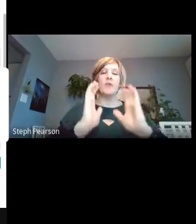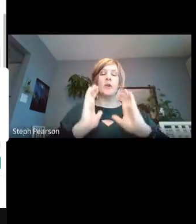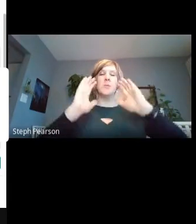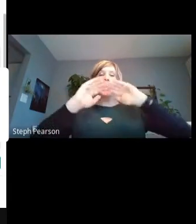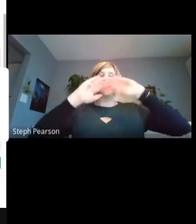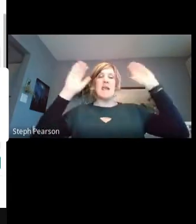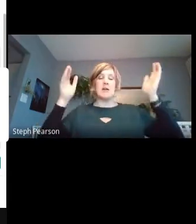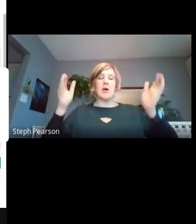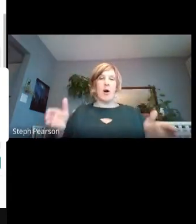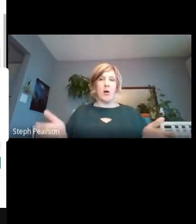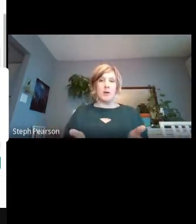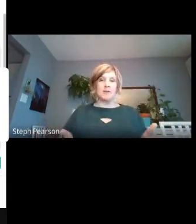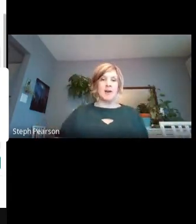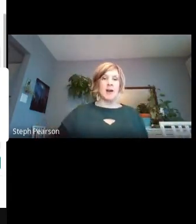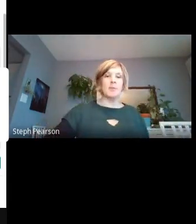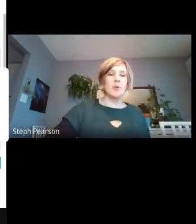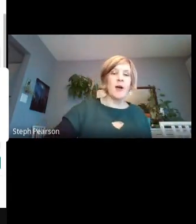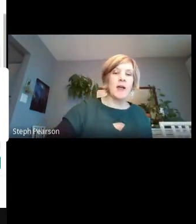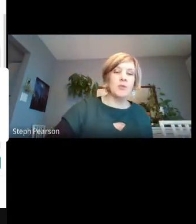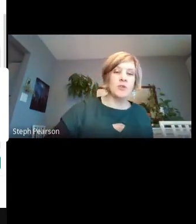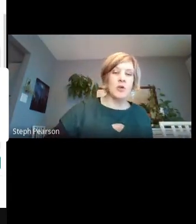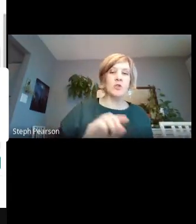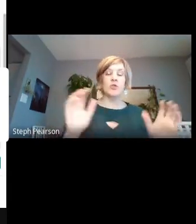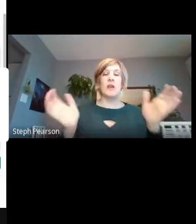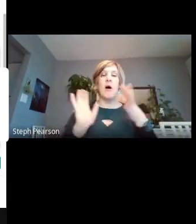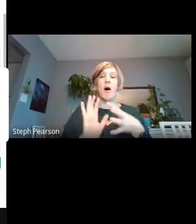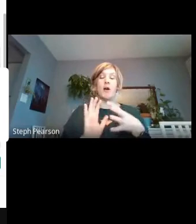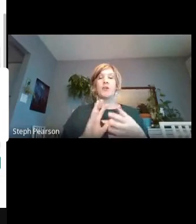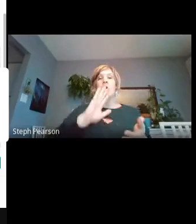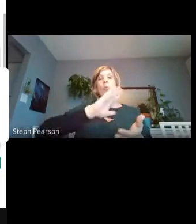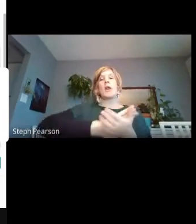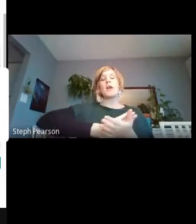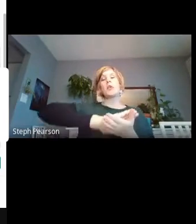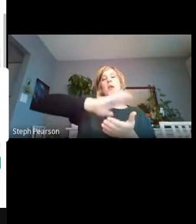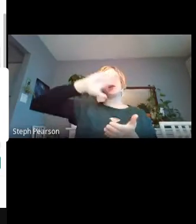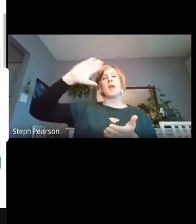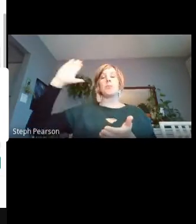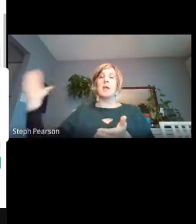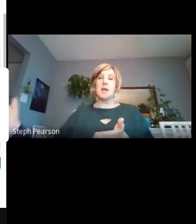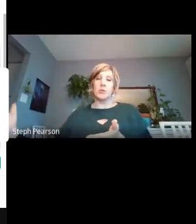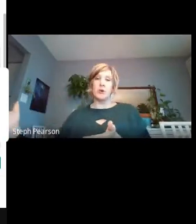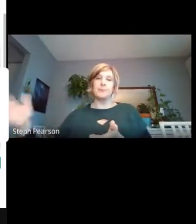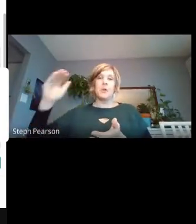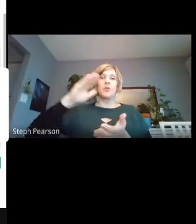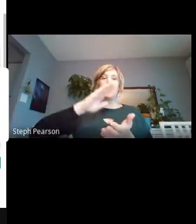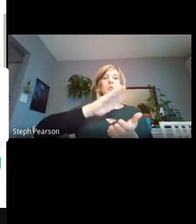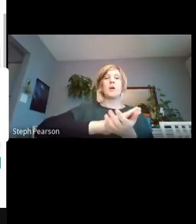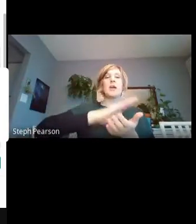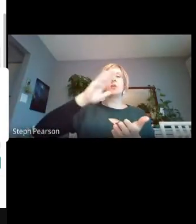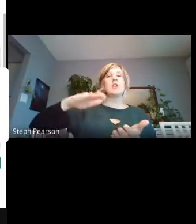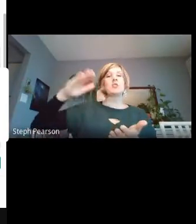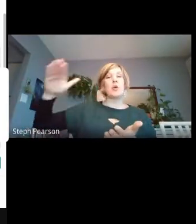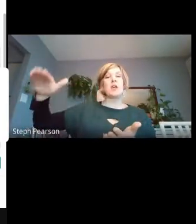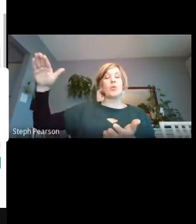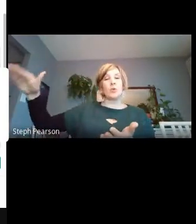however my main call is set up so if i have share their screen off when i create a breakout room those